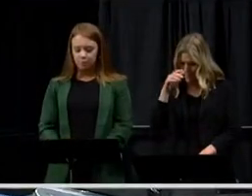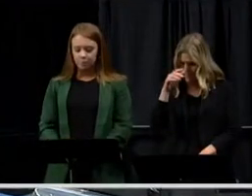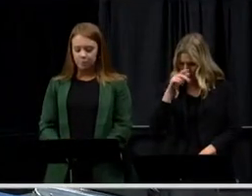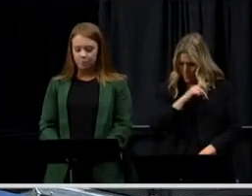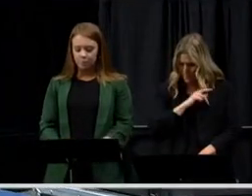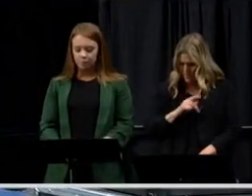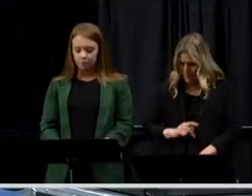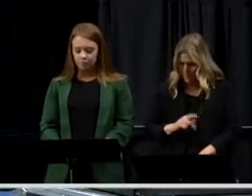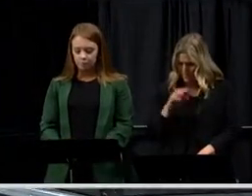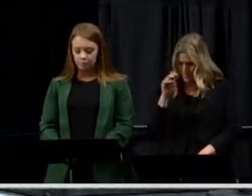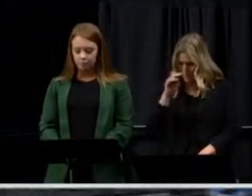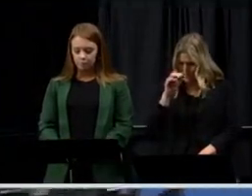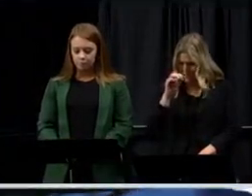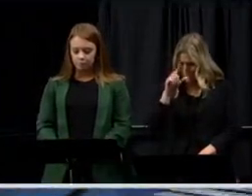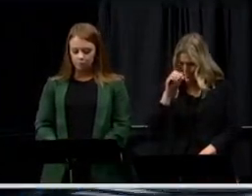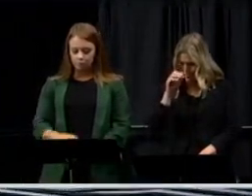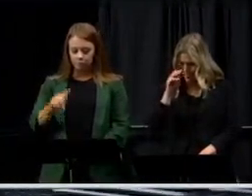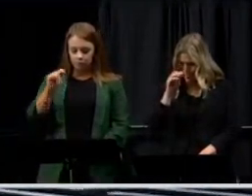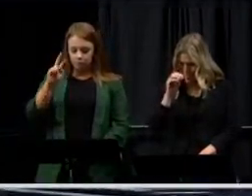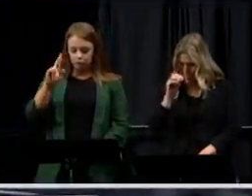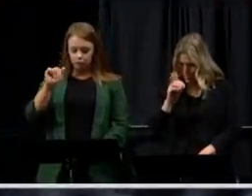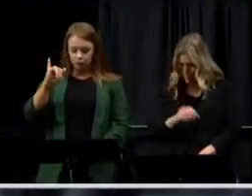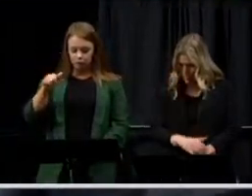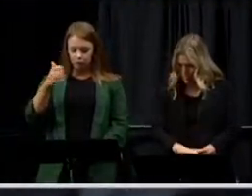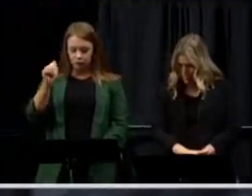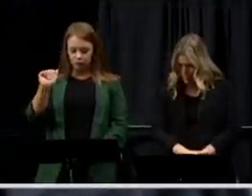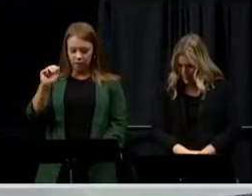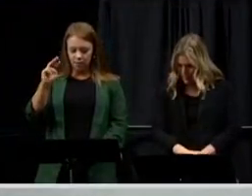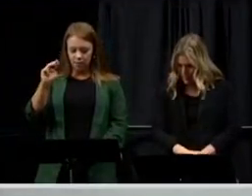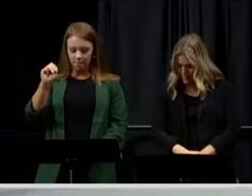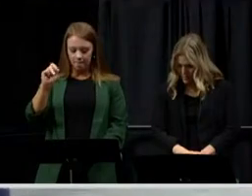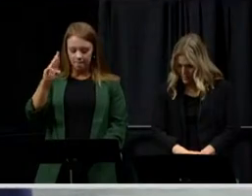Malupo. Treja Shanae Morrell.